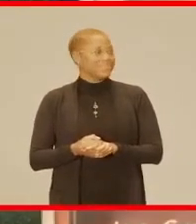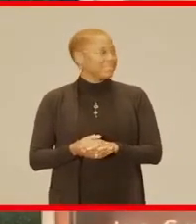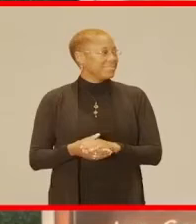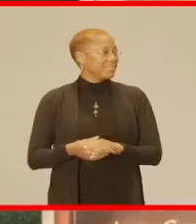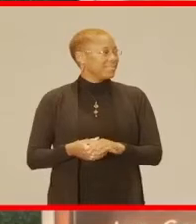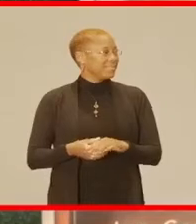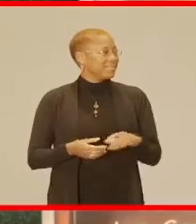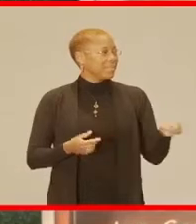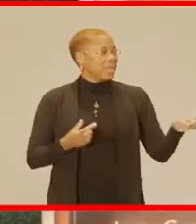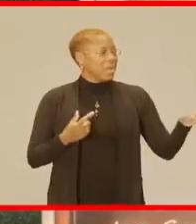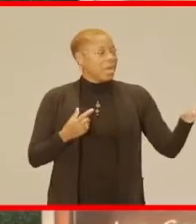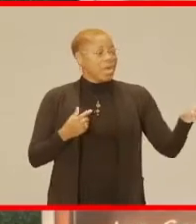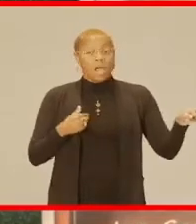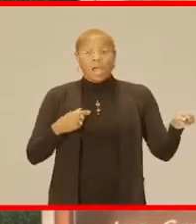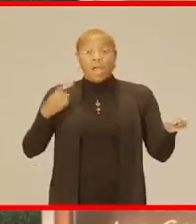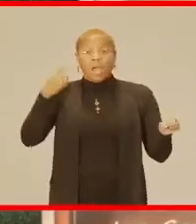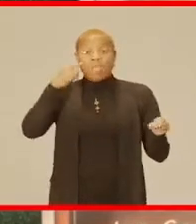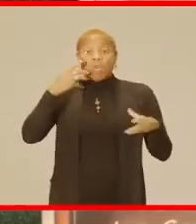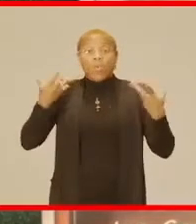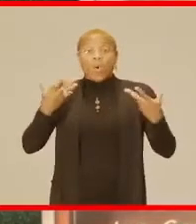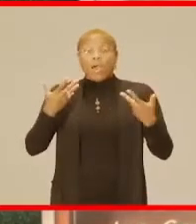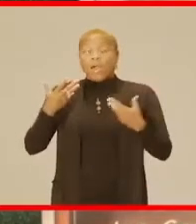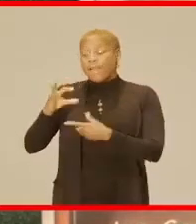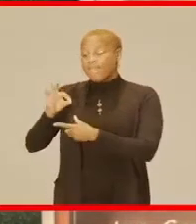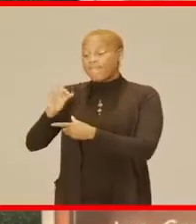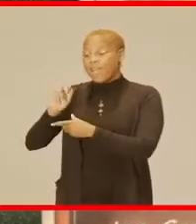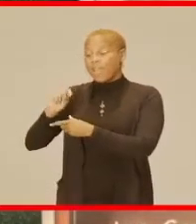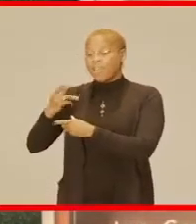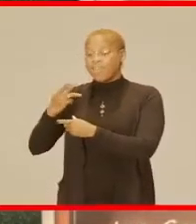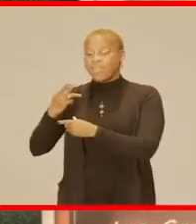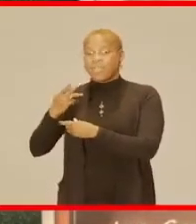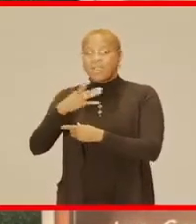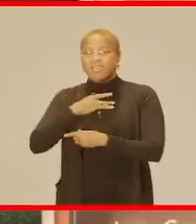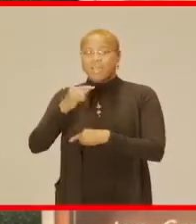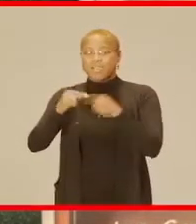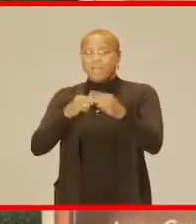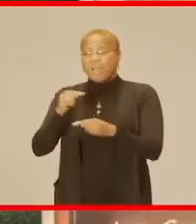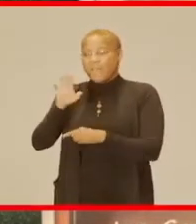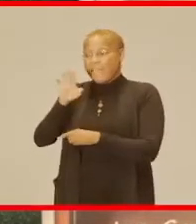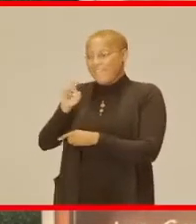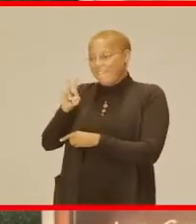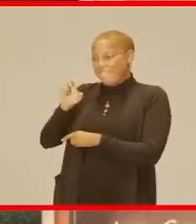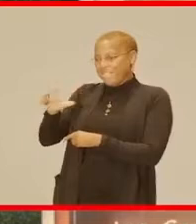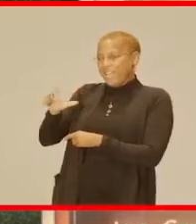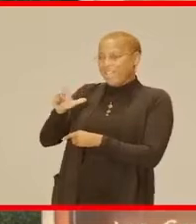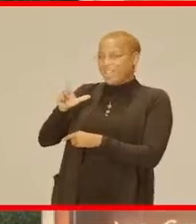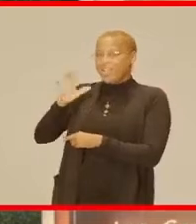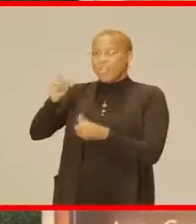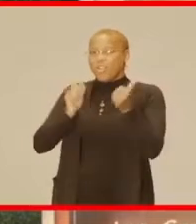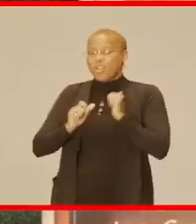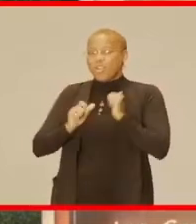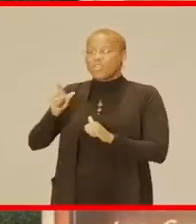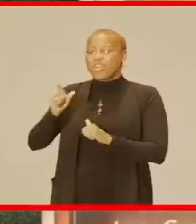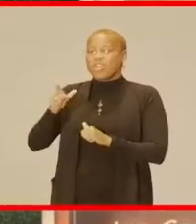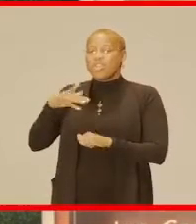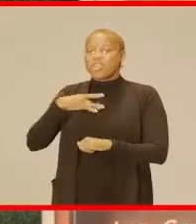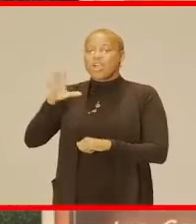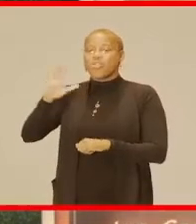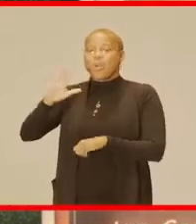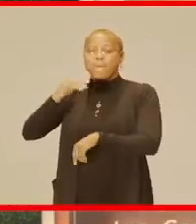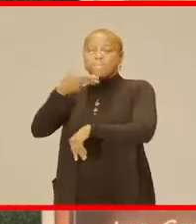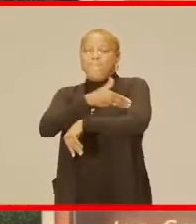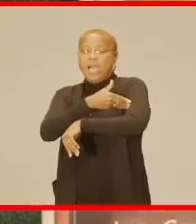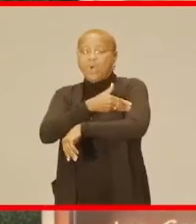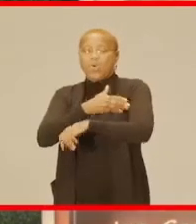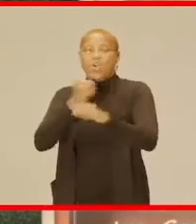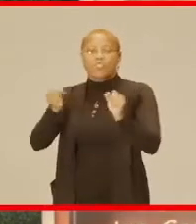I think that a lot of what Faith likes about the evil anime characters is their power and their strength,